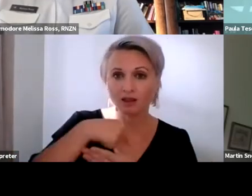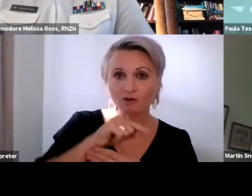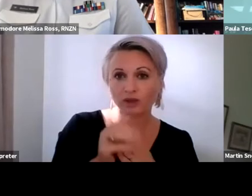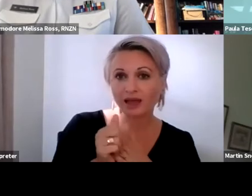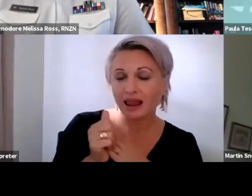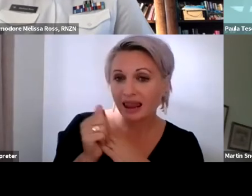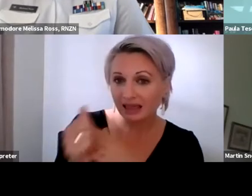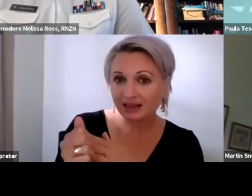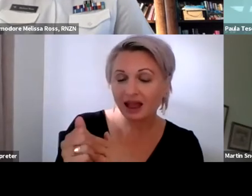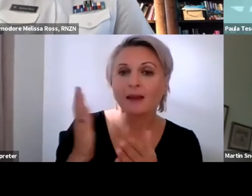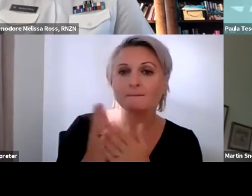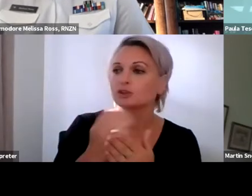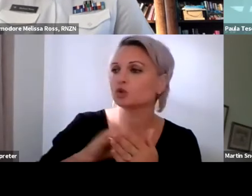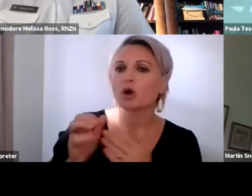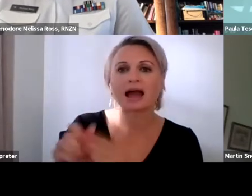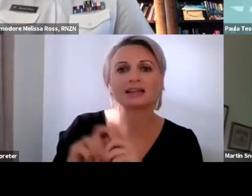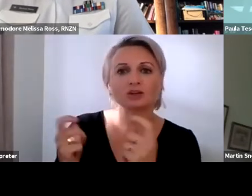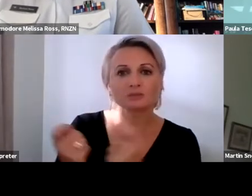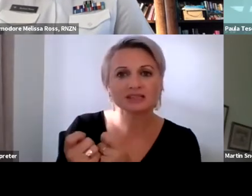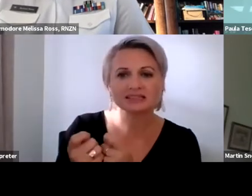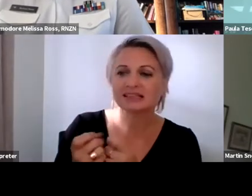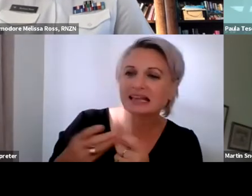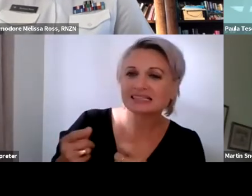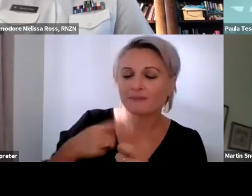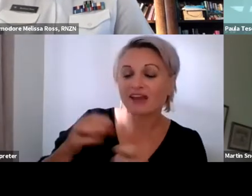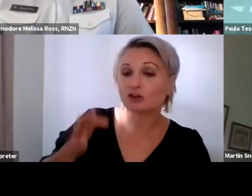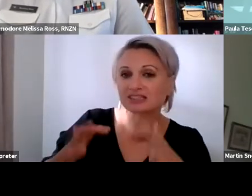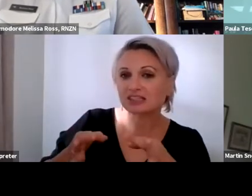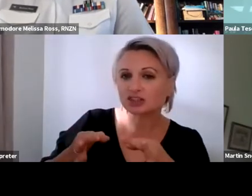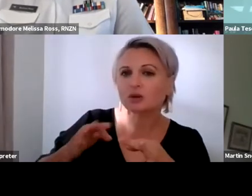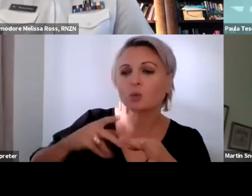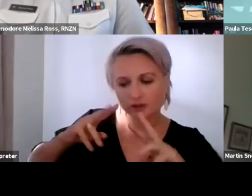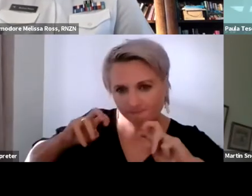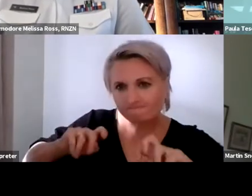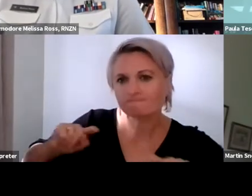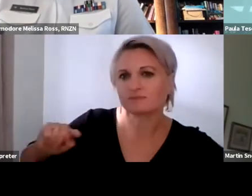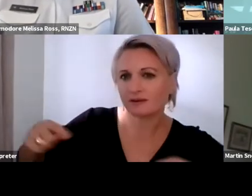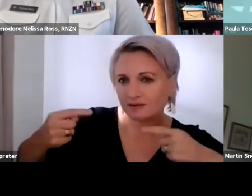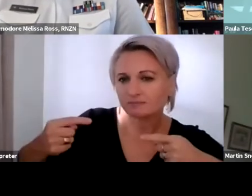our leadership team, we challenge some of the decision making we have, so that we can drive